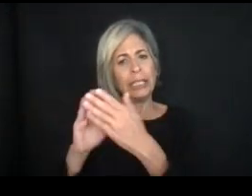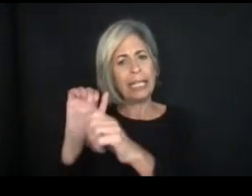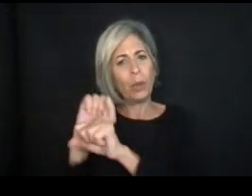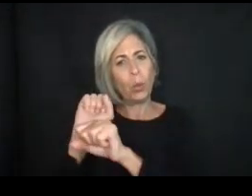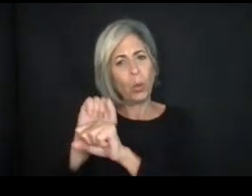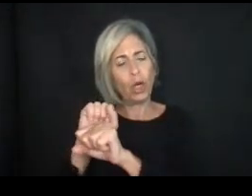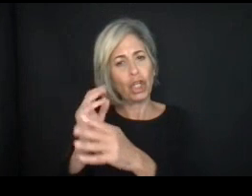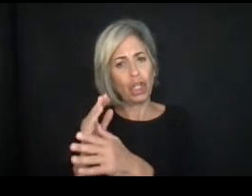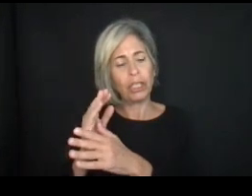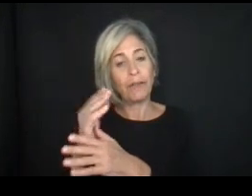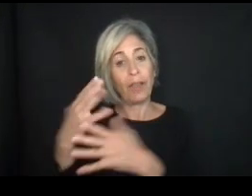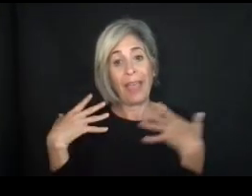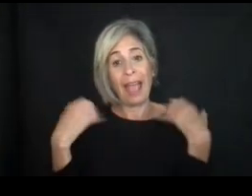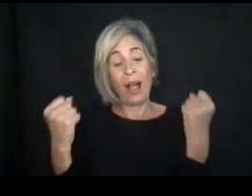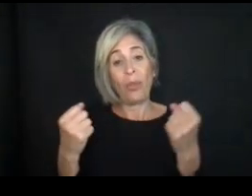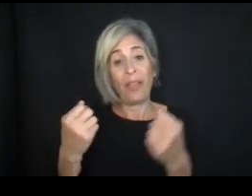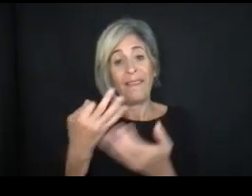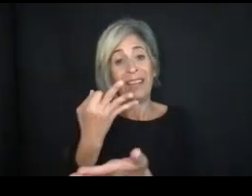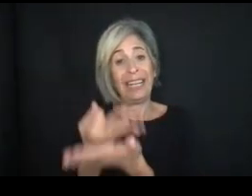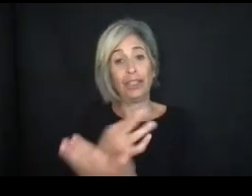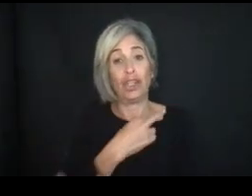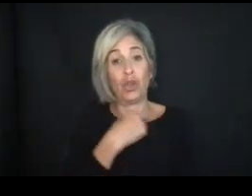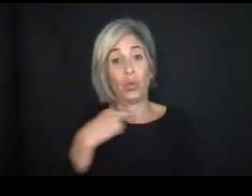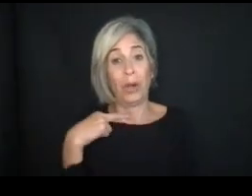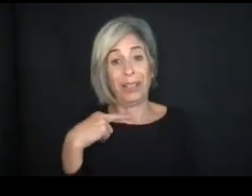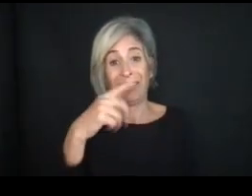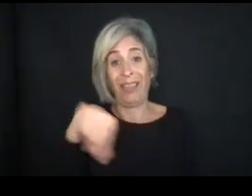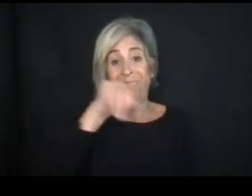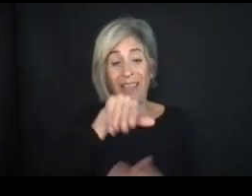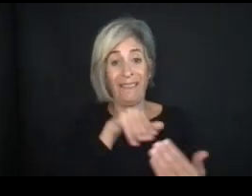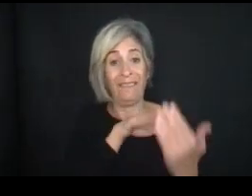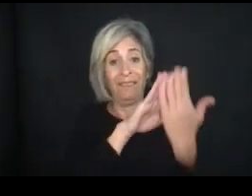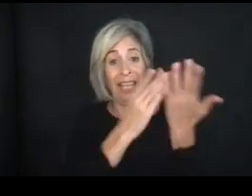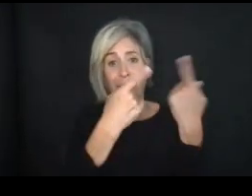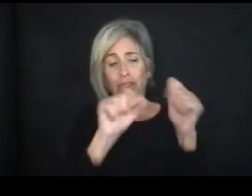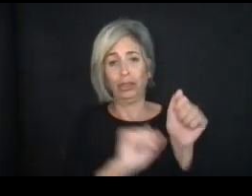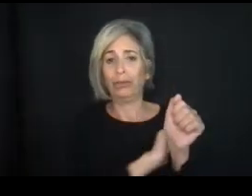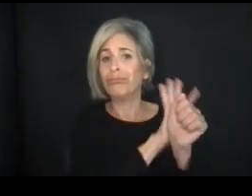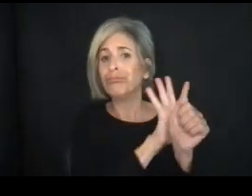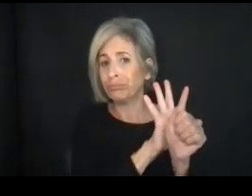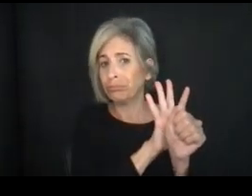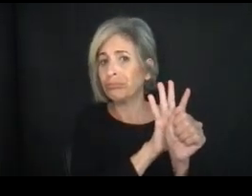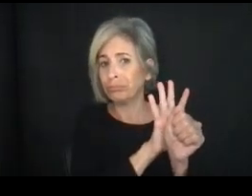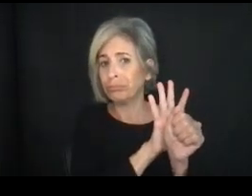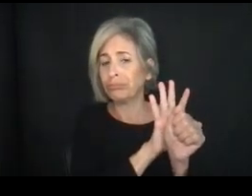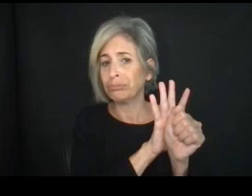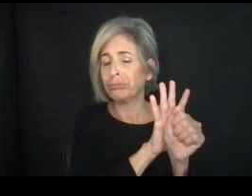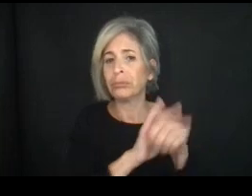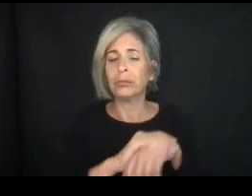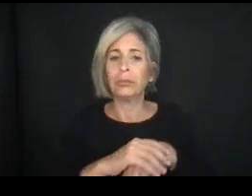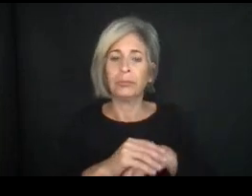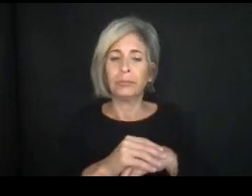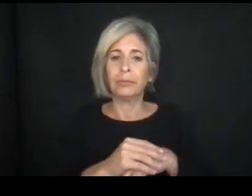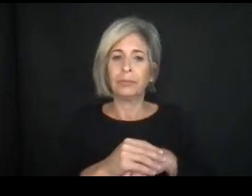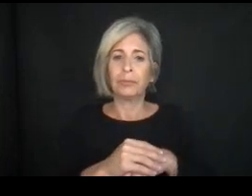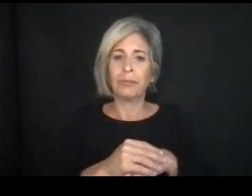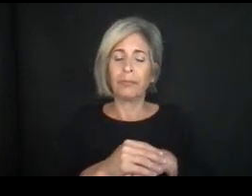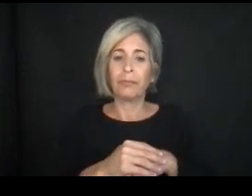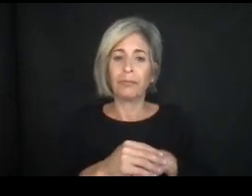health and financial risks that they faced during the COVID-19 public health emergency.